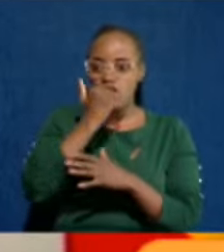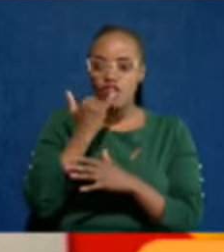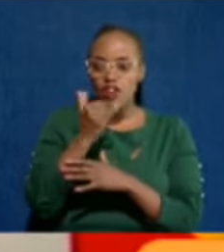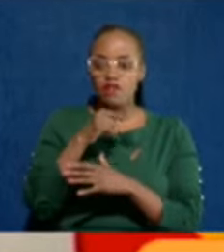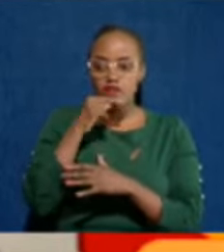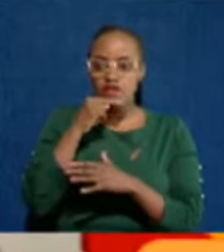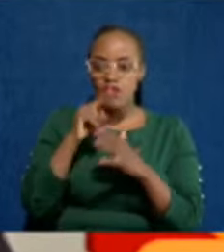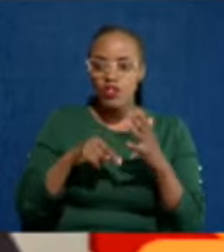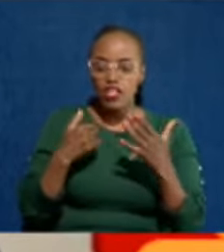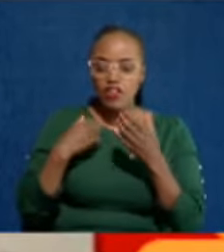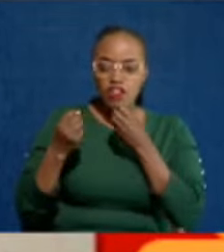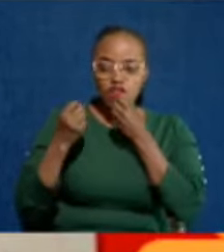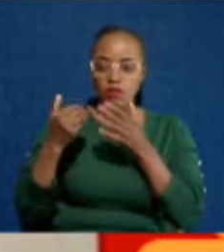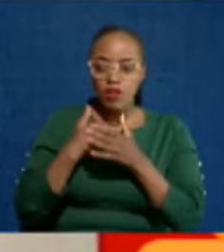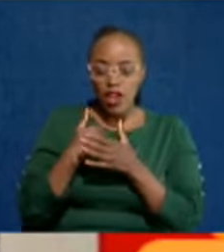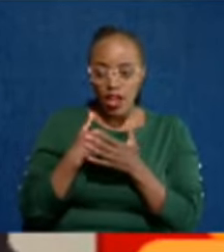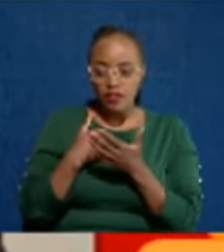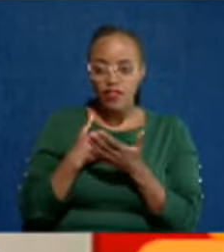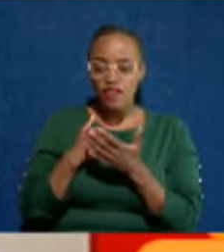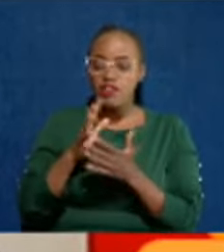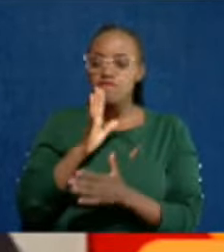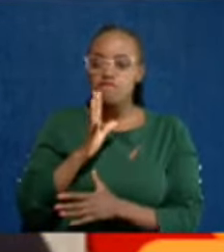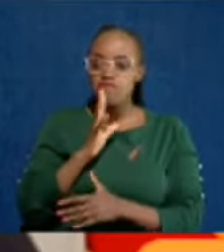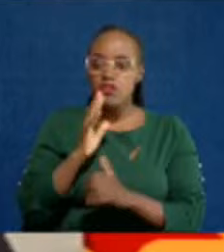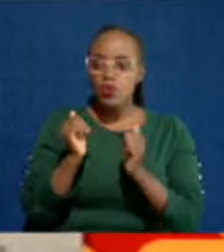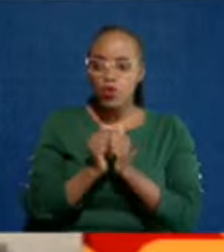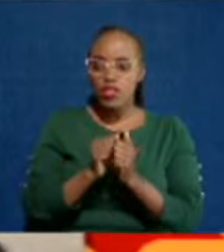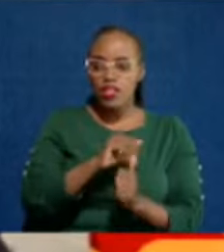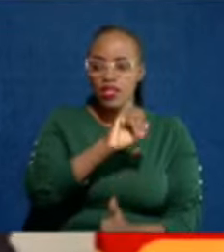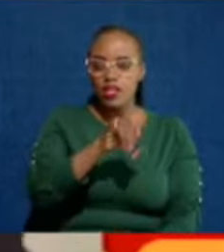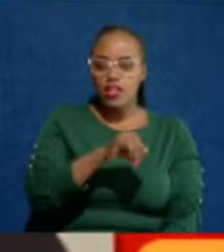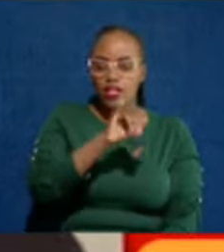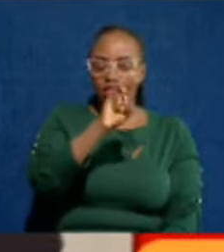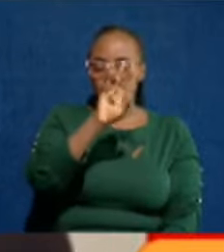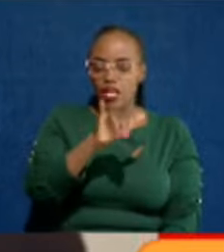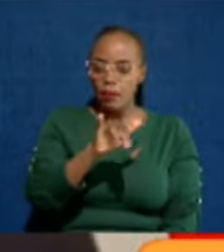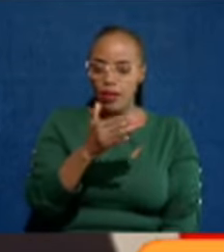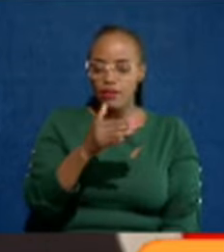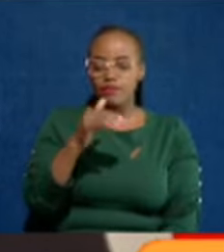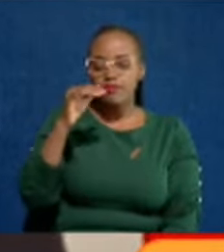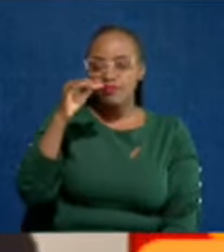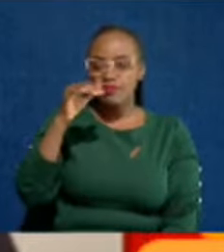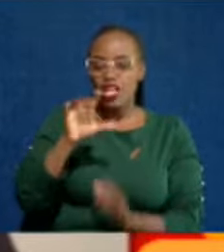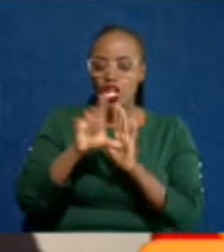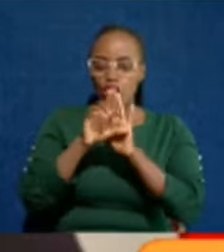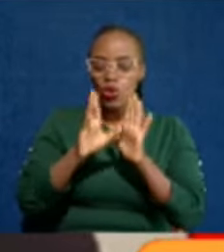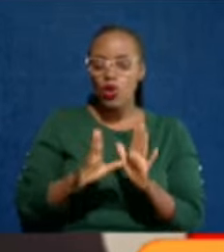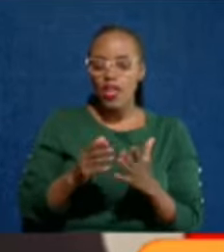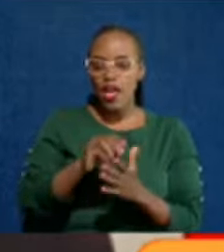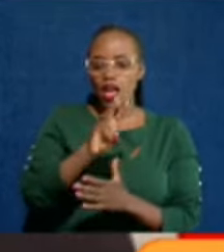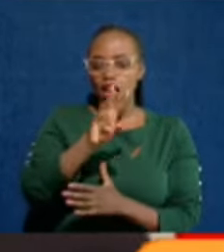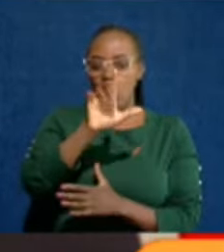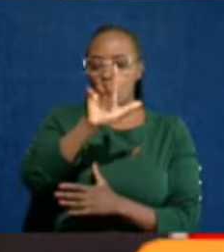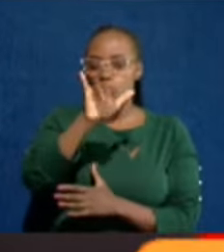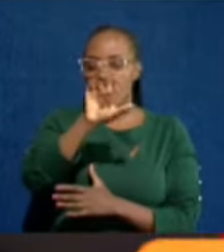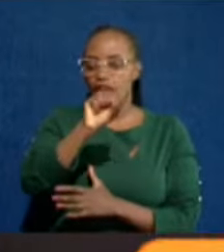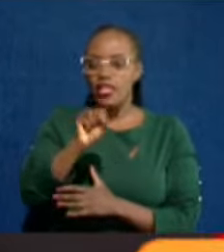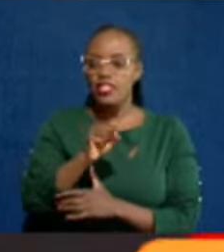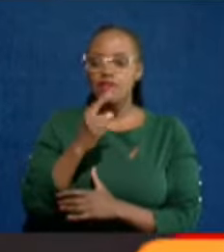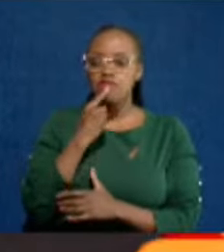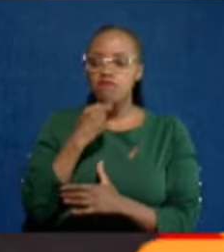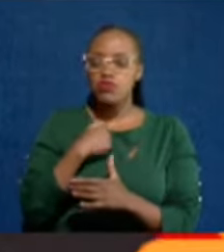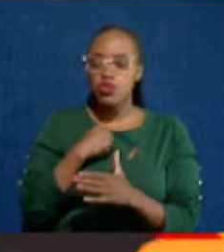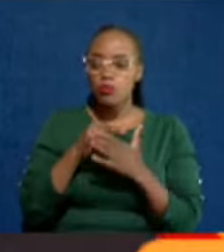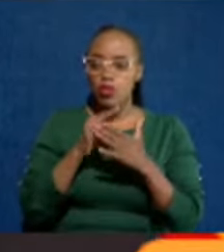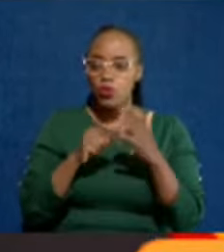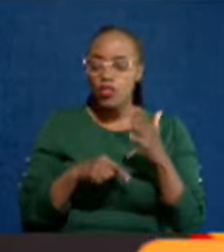it, yes, I have an update. I've been able to talk to Jimi Wanjigi's lawyer, Willis Otieno, a few minutes ago. And what he has told me is